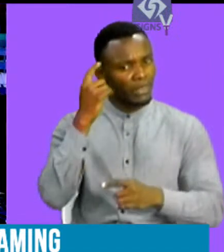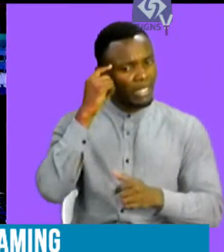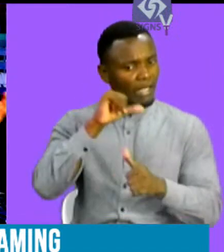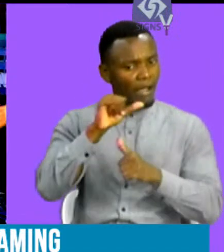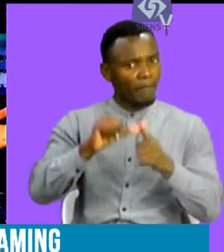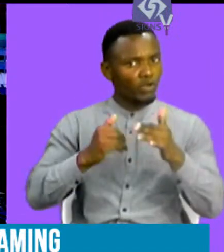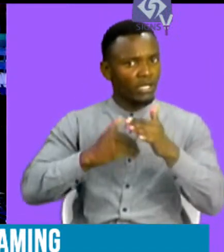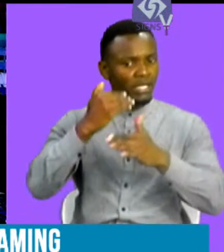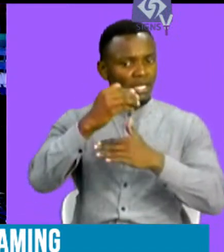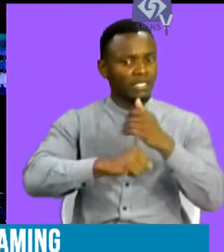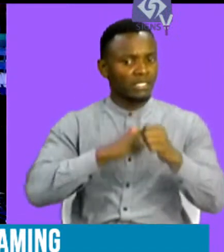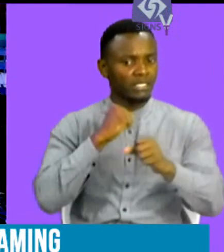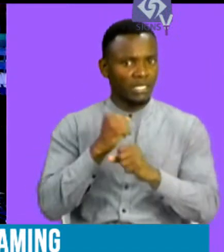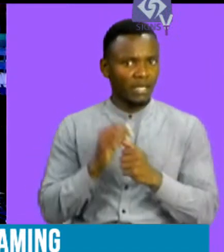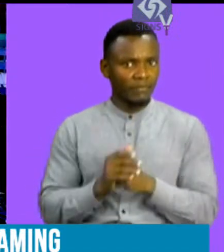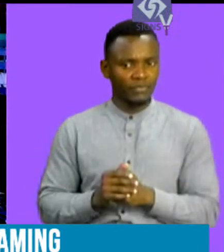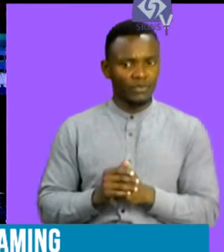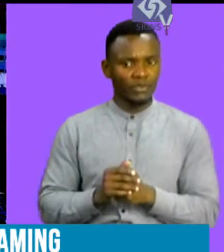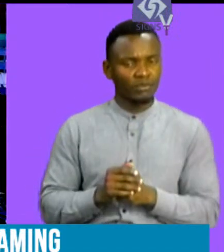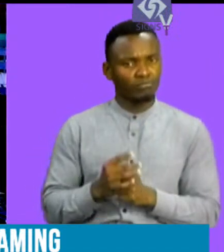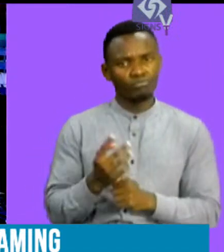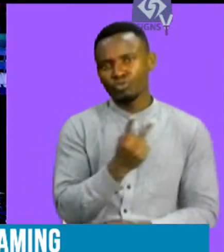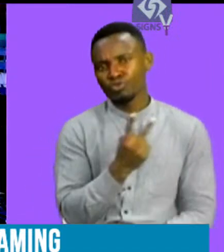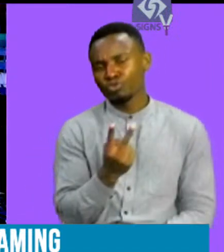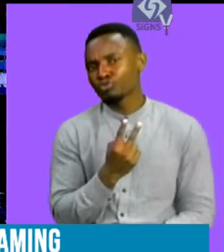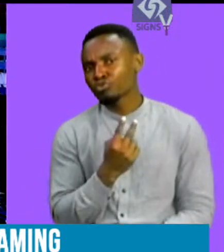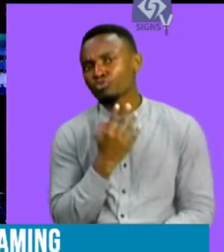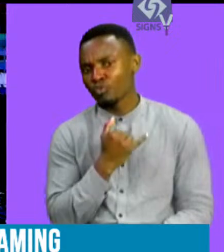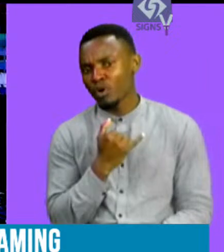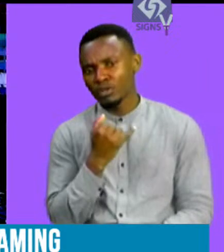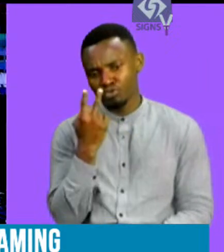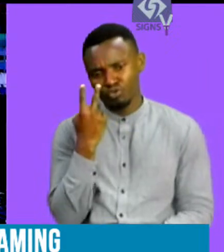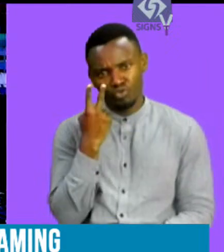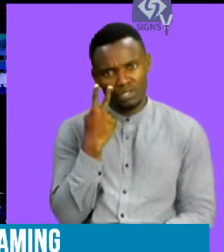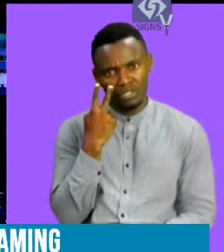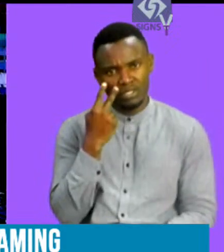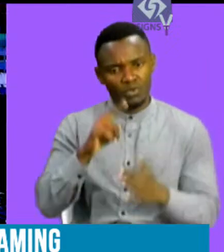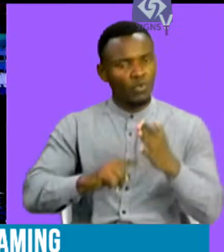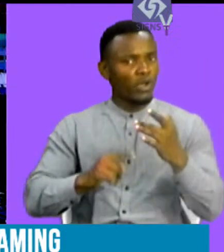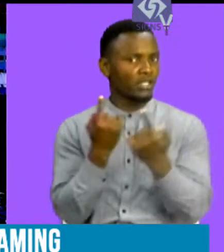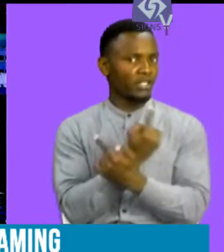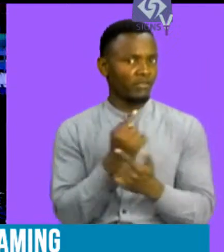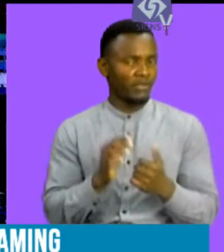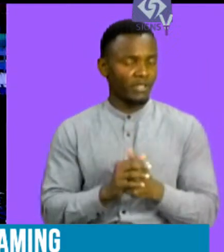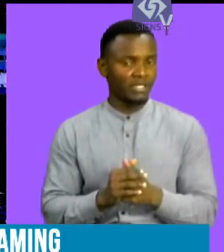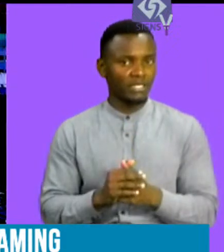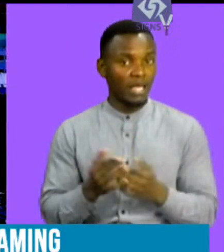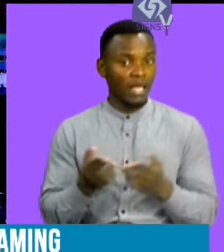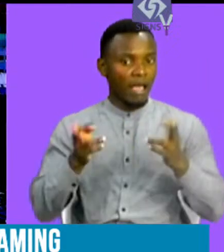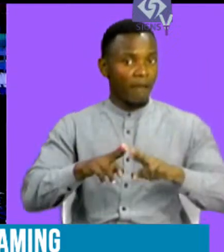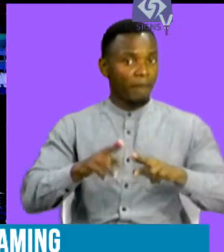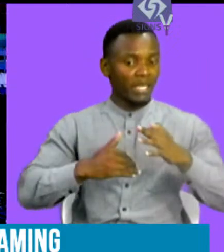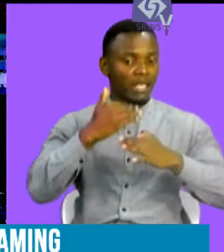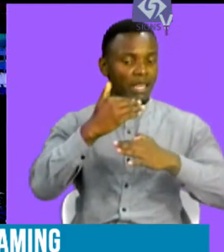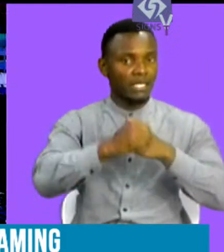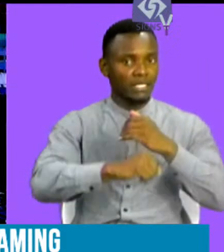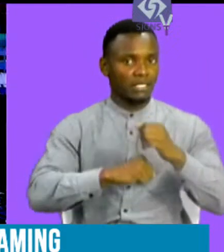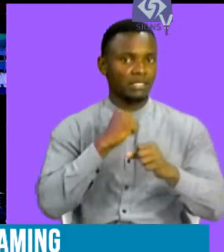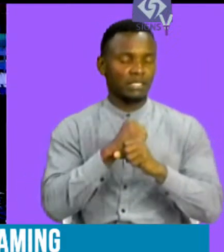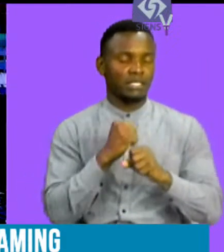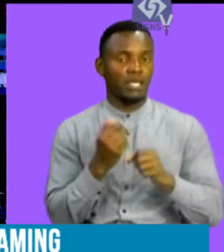of the things that Madam Catherine or Mr. Kabanya would you like to see different happening at